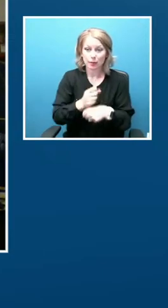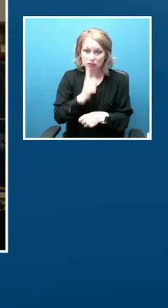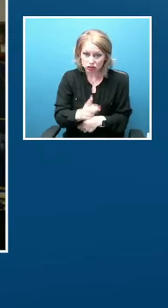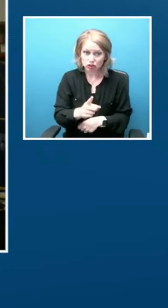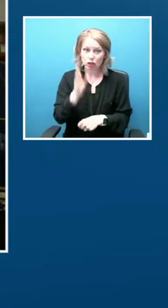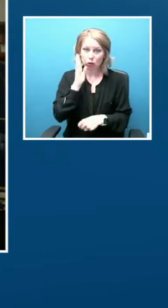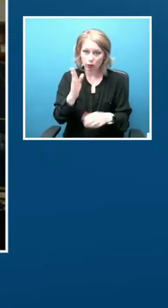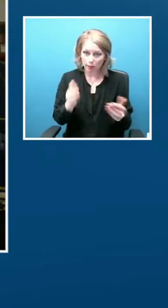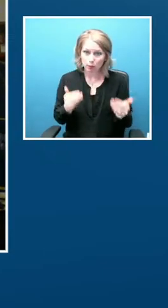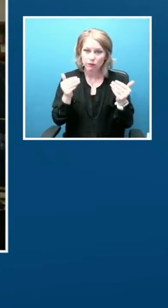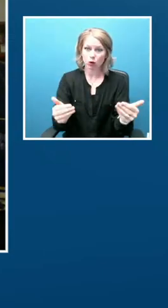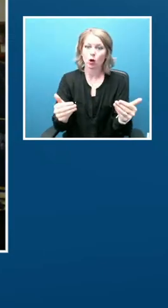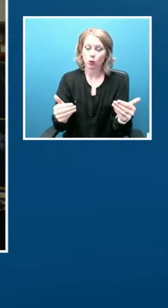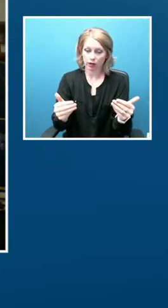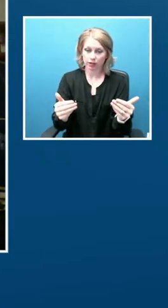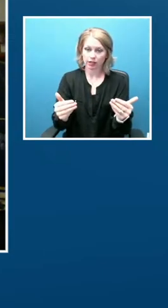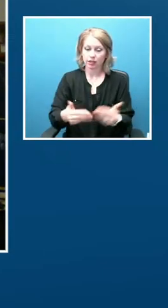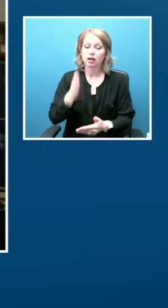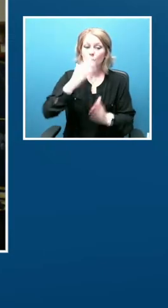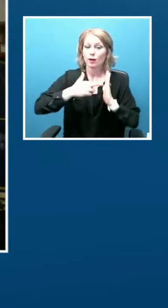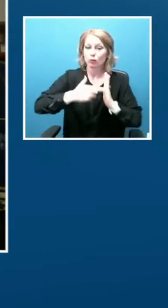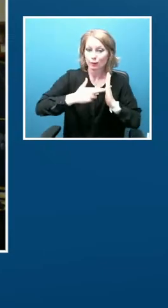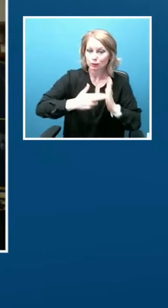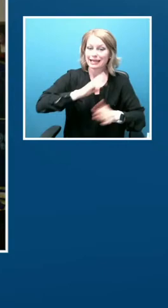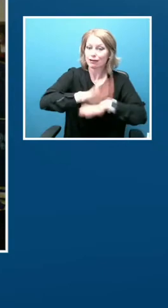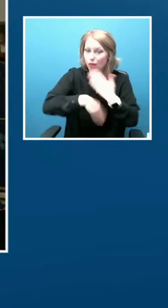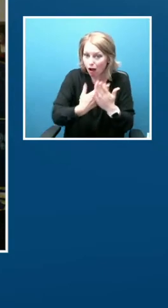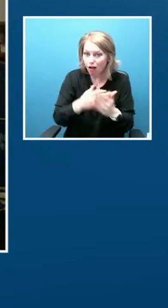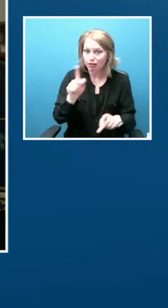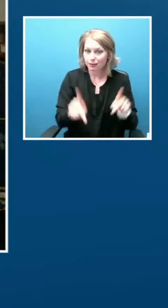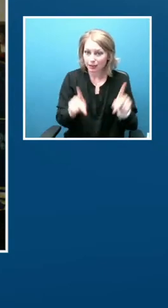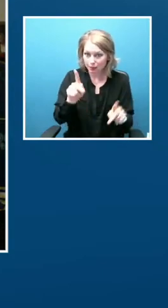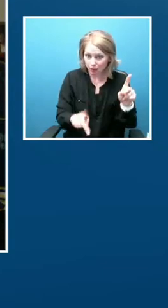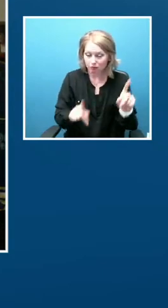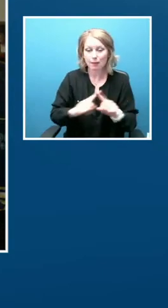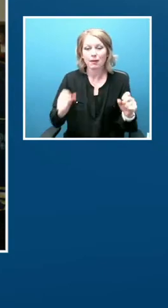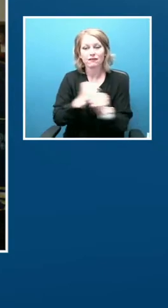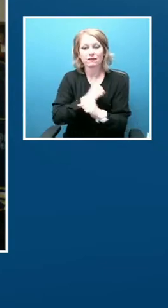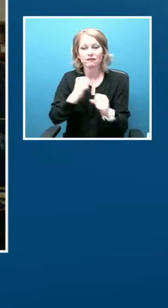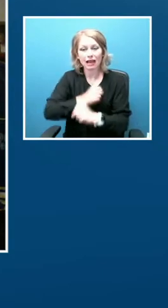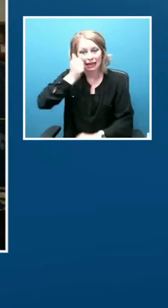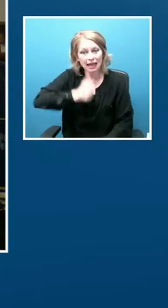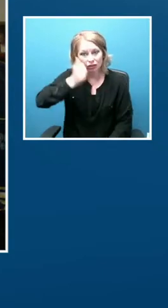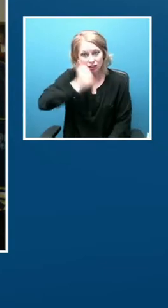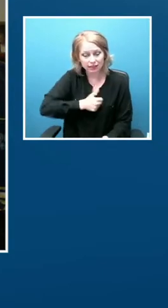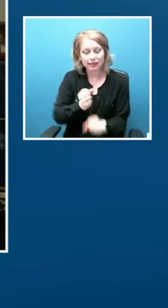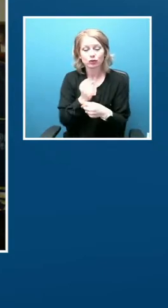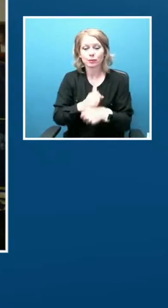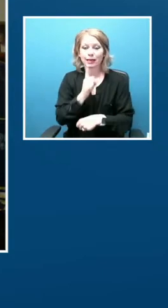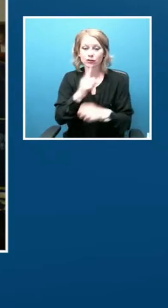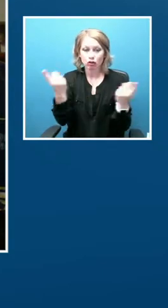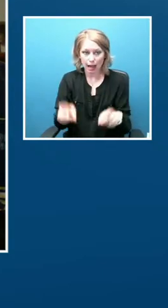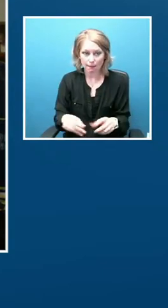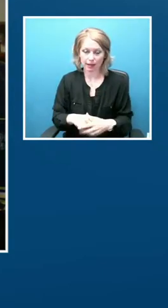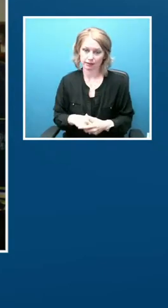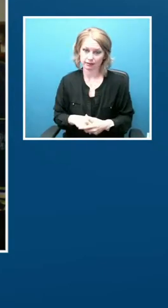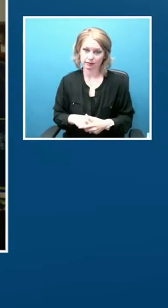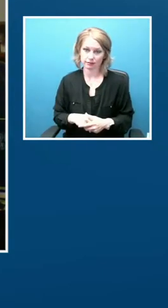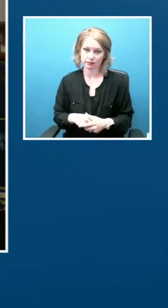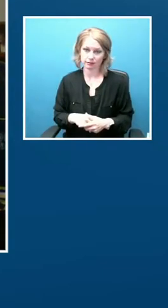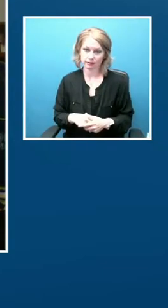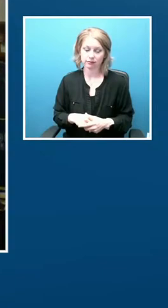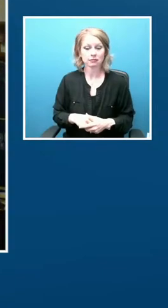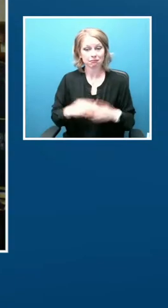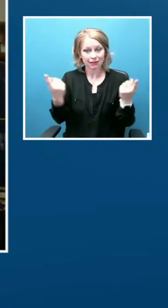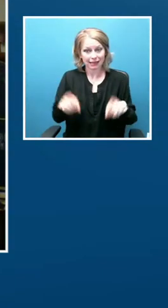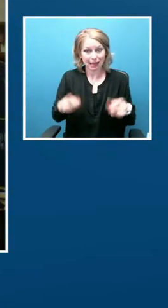to represent all West Virginians, but fight every day to ensure that it would happen. This is what we're doing now, and this is